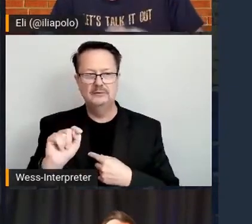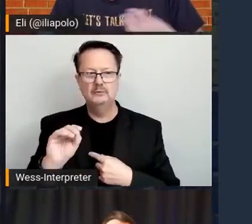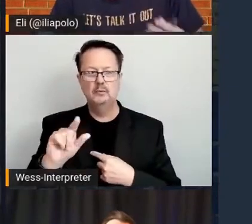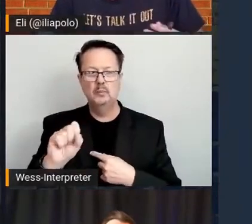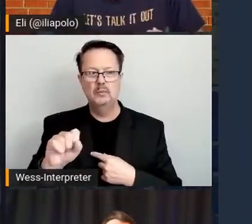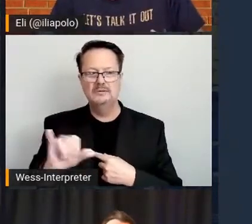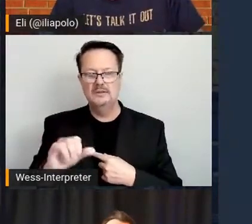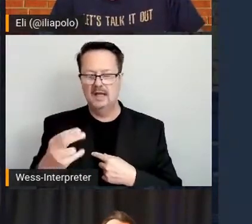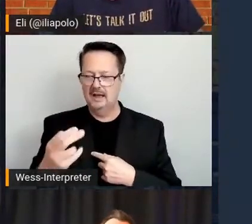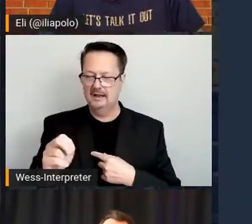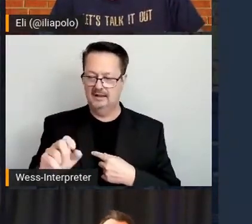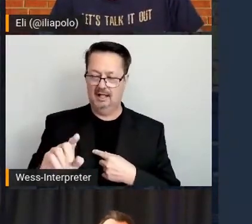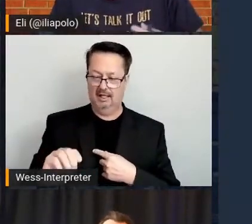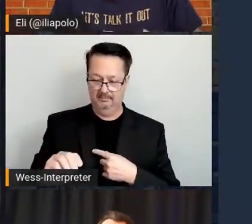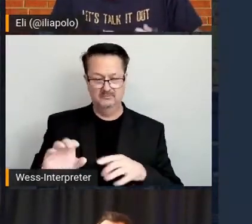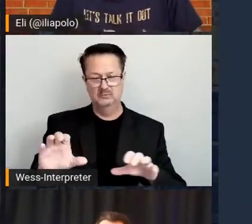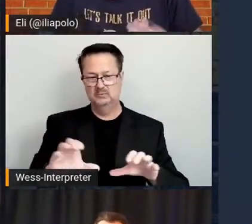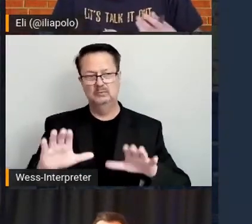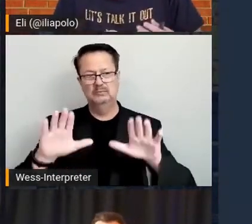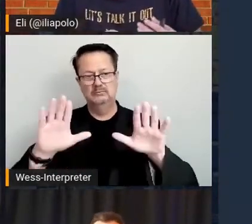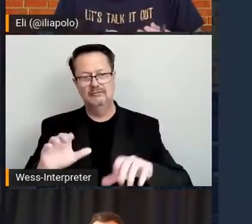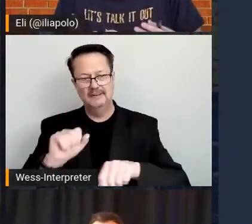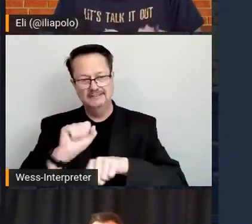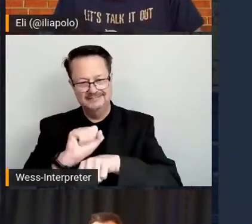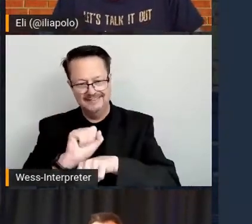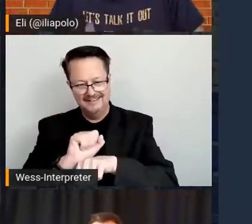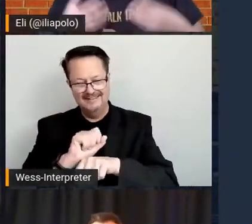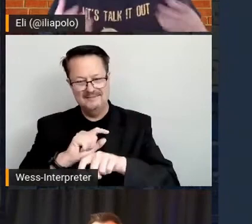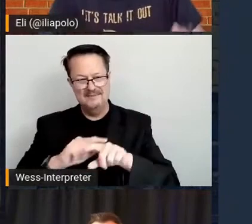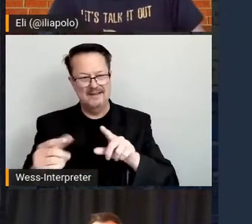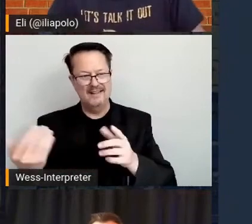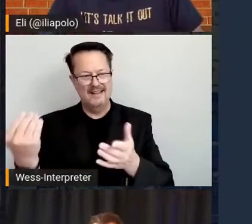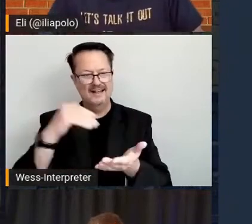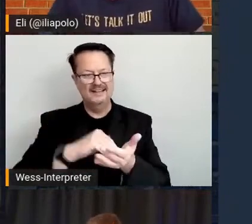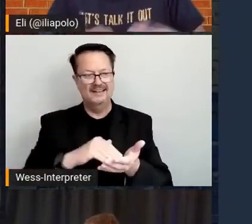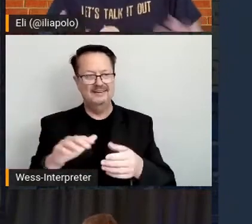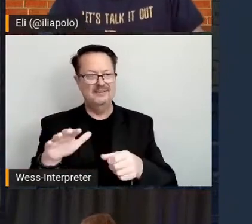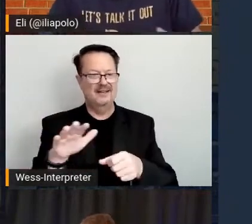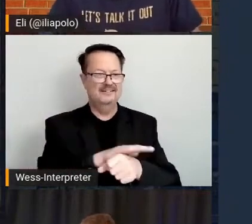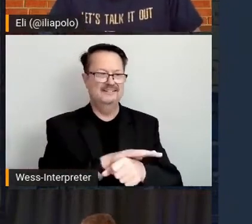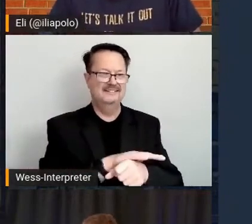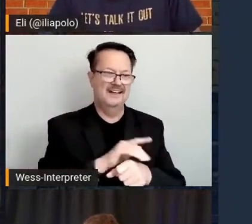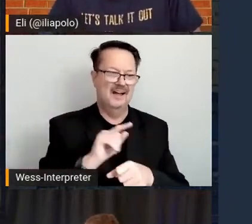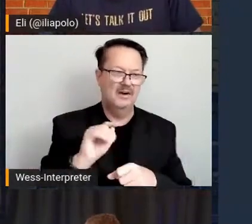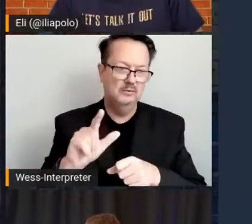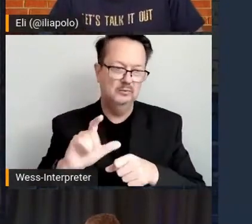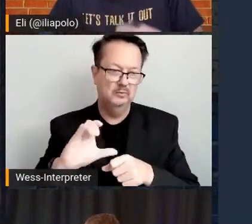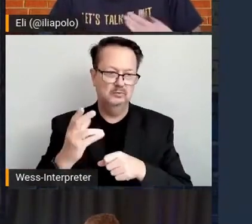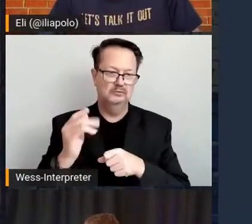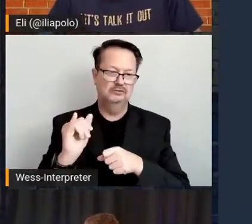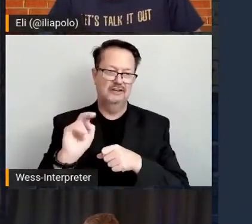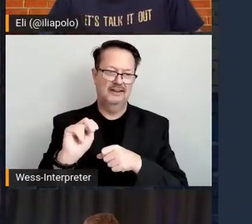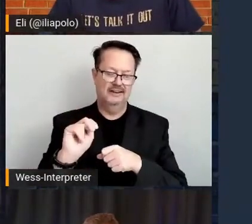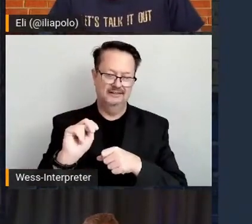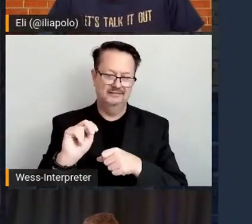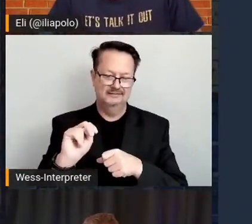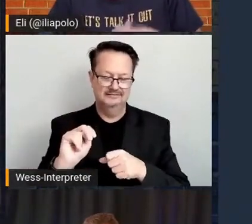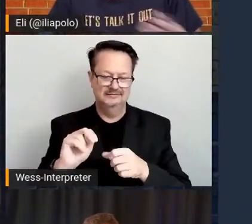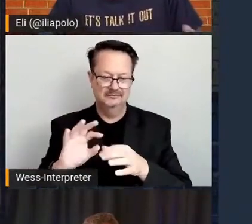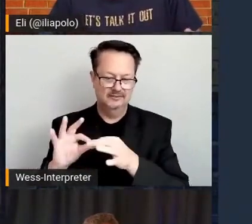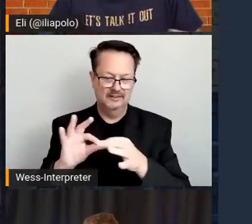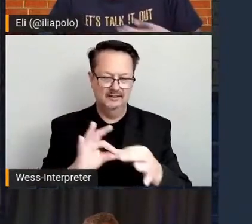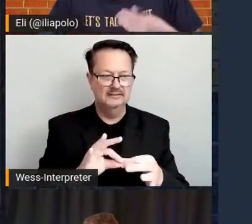like Helm do a great job with this, but again, there's an entire toolchain around them, right?